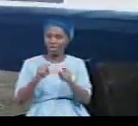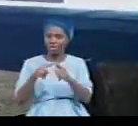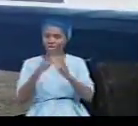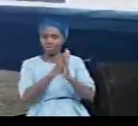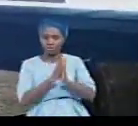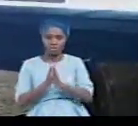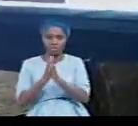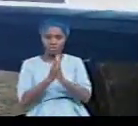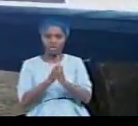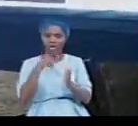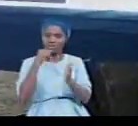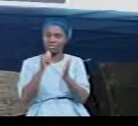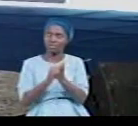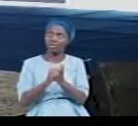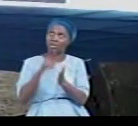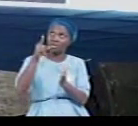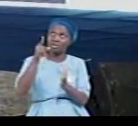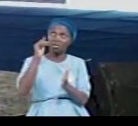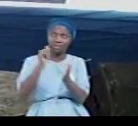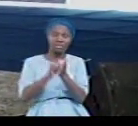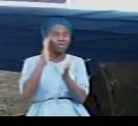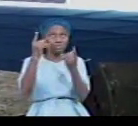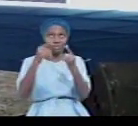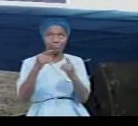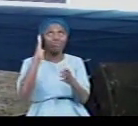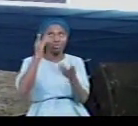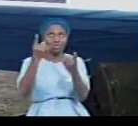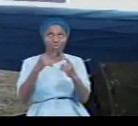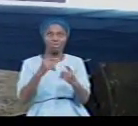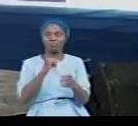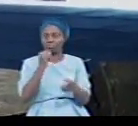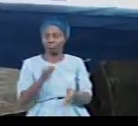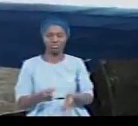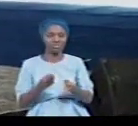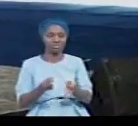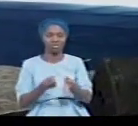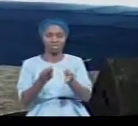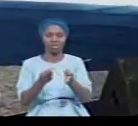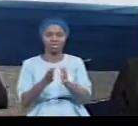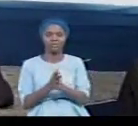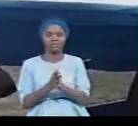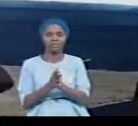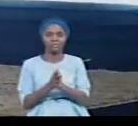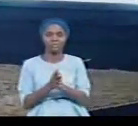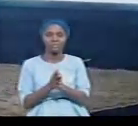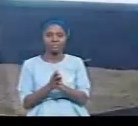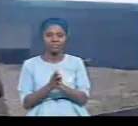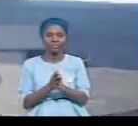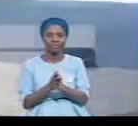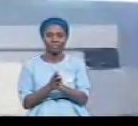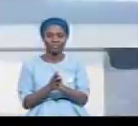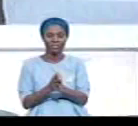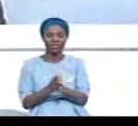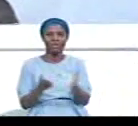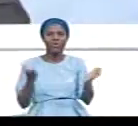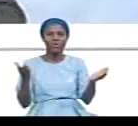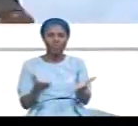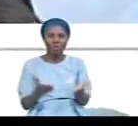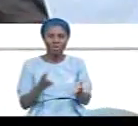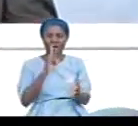while, he that shall come will come and will not tarry. What are you praying